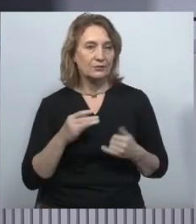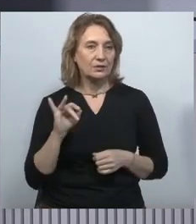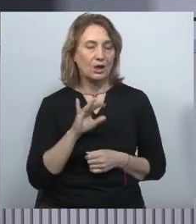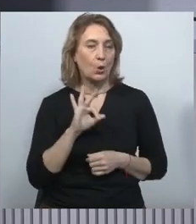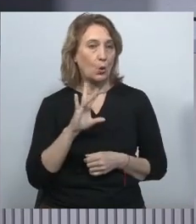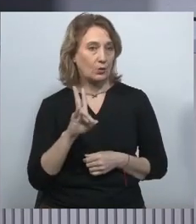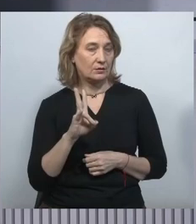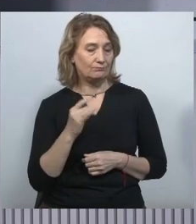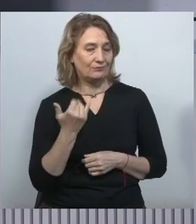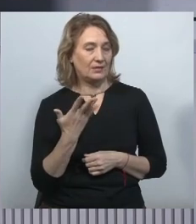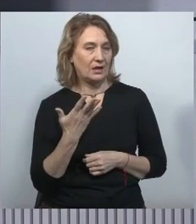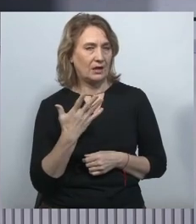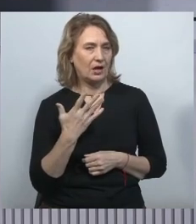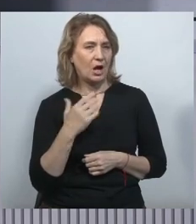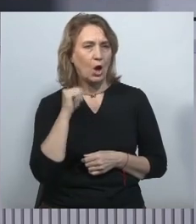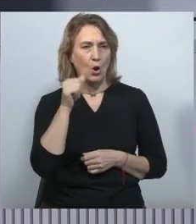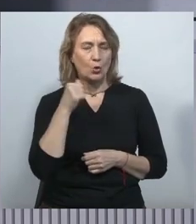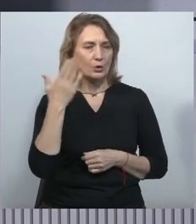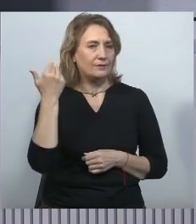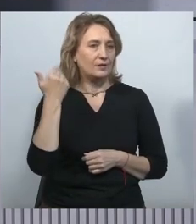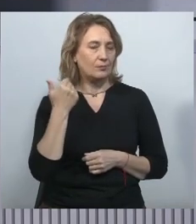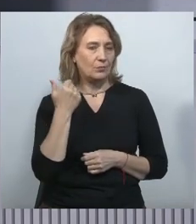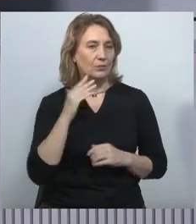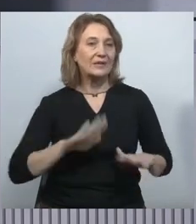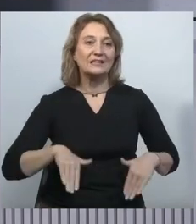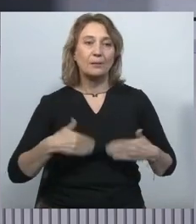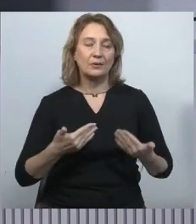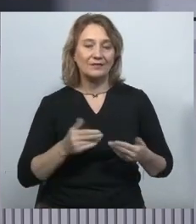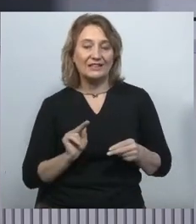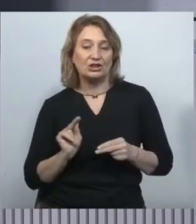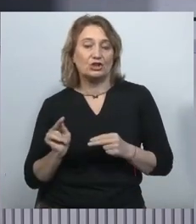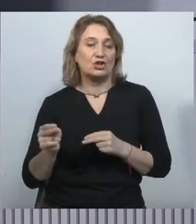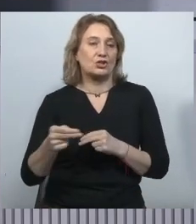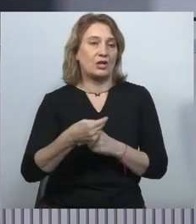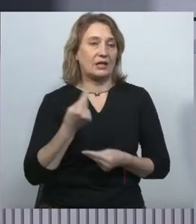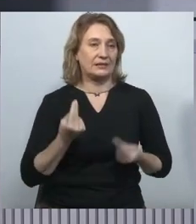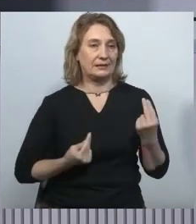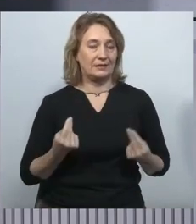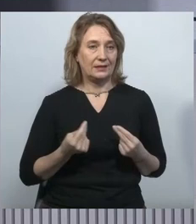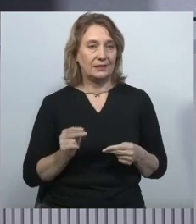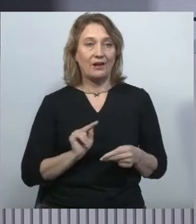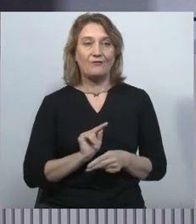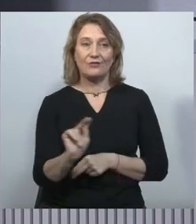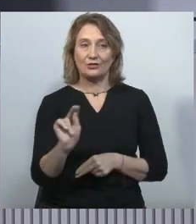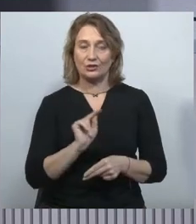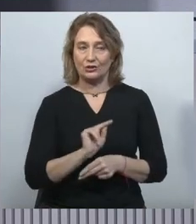first, because several years ago he suggested a very interesting approach via games to